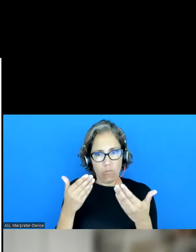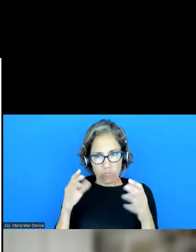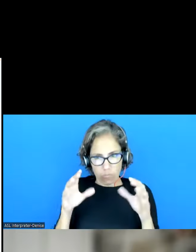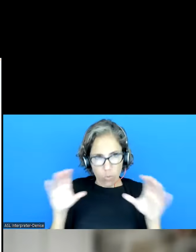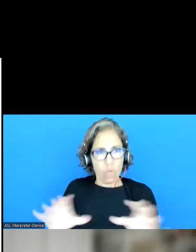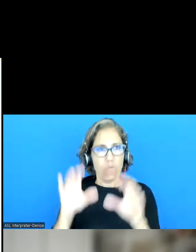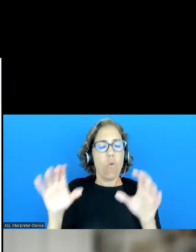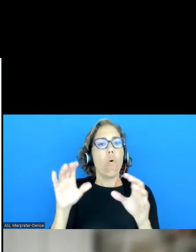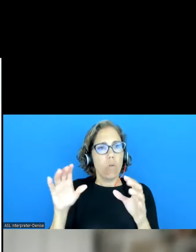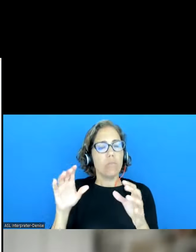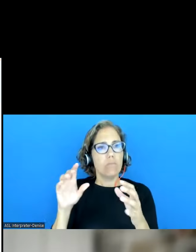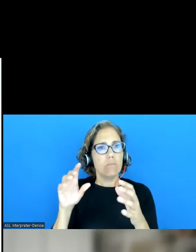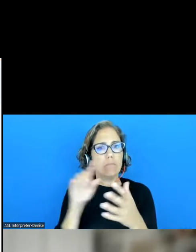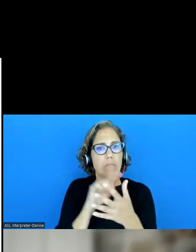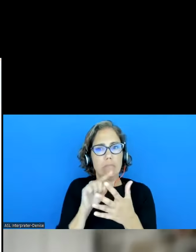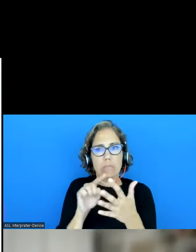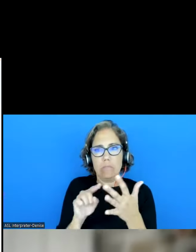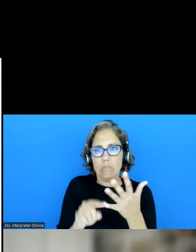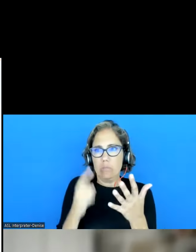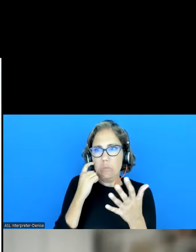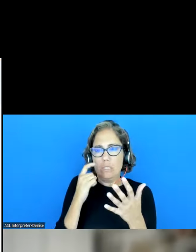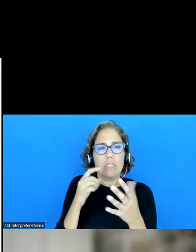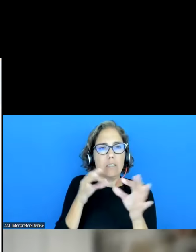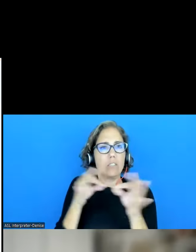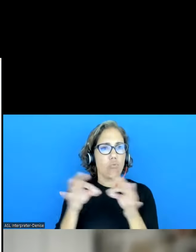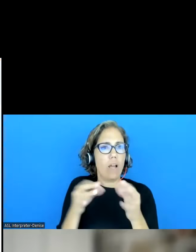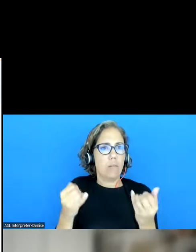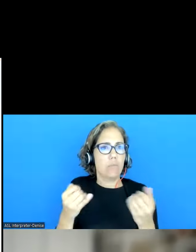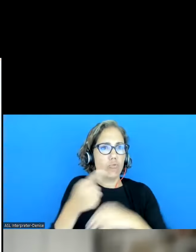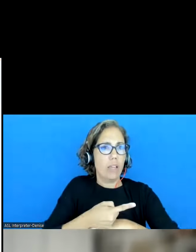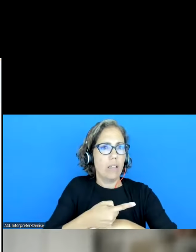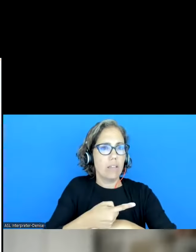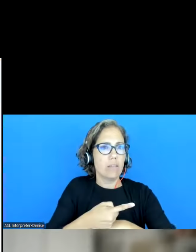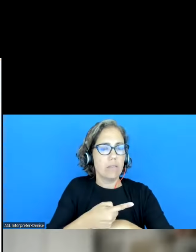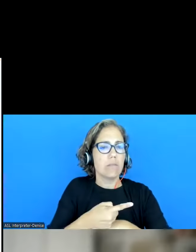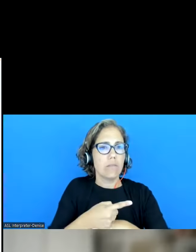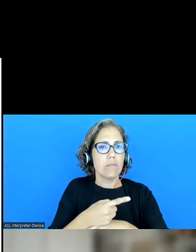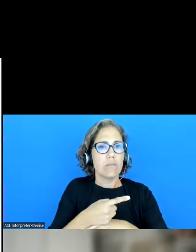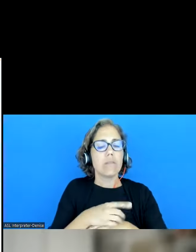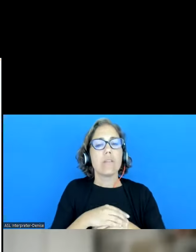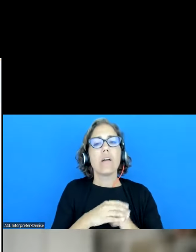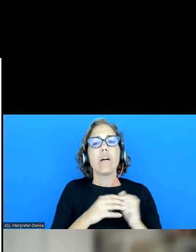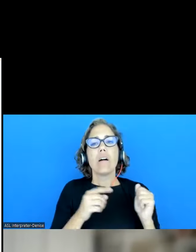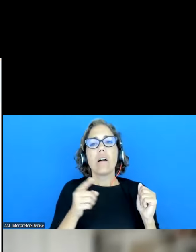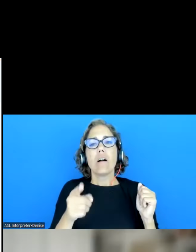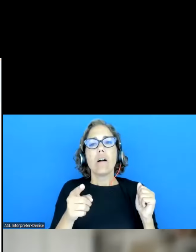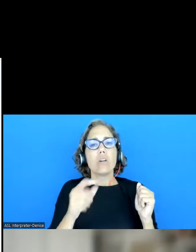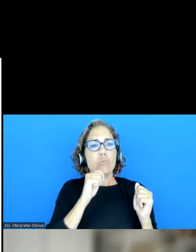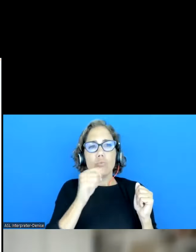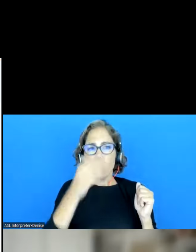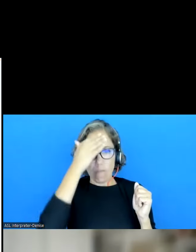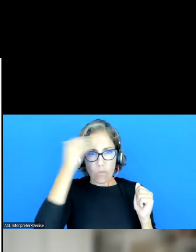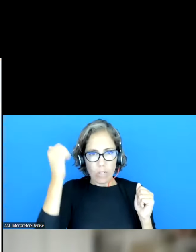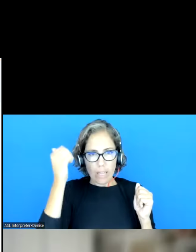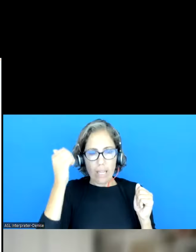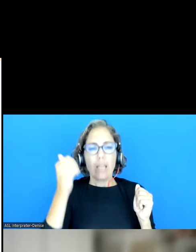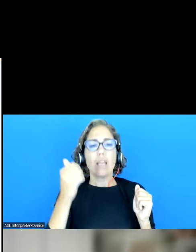we have described today. And do not forget